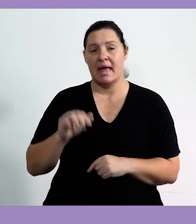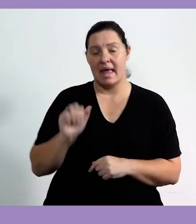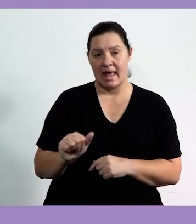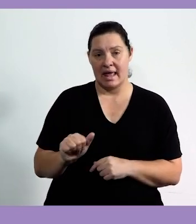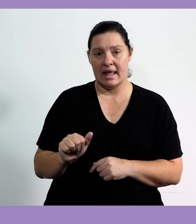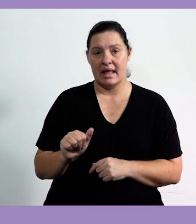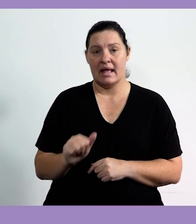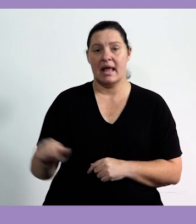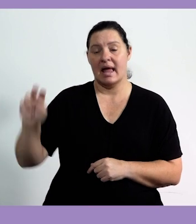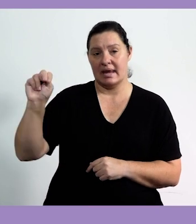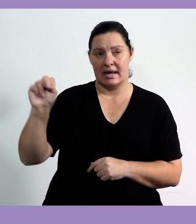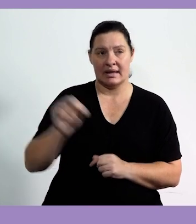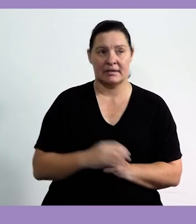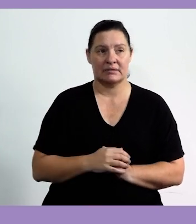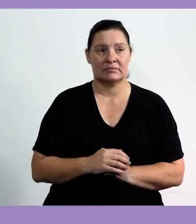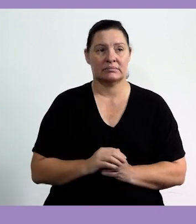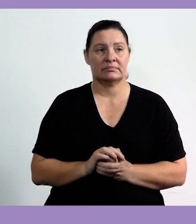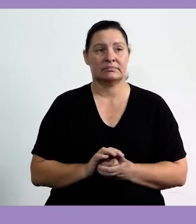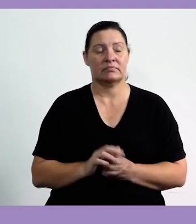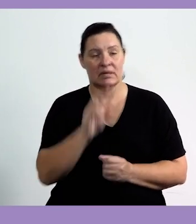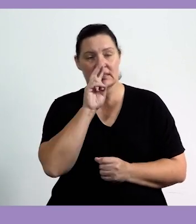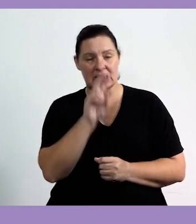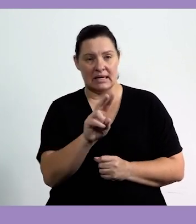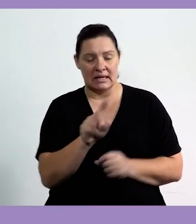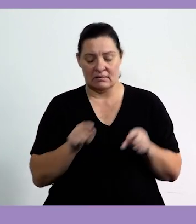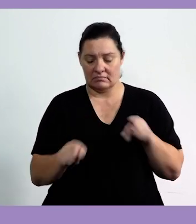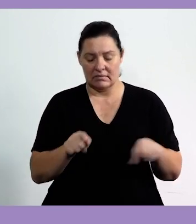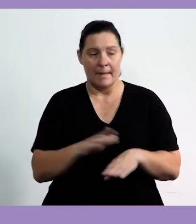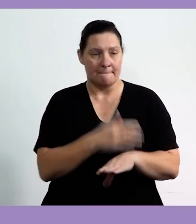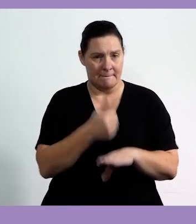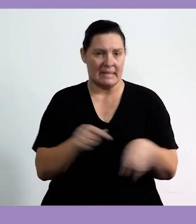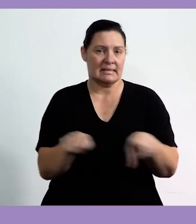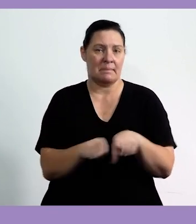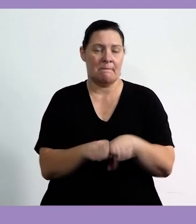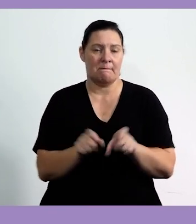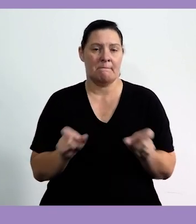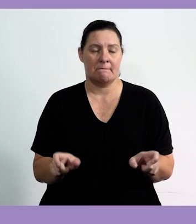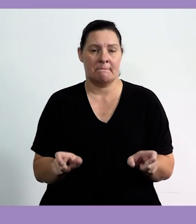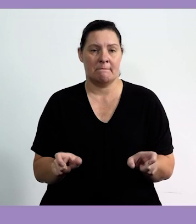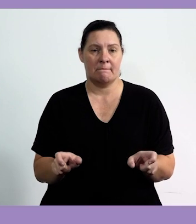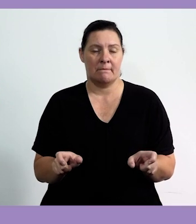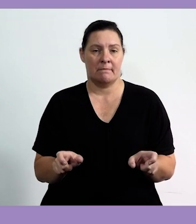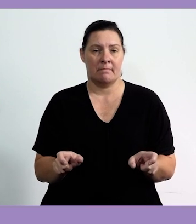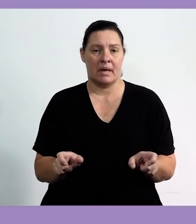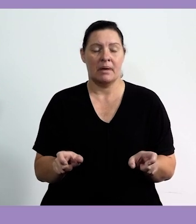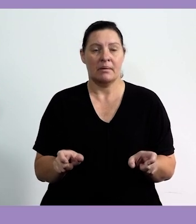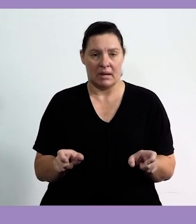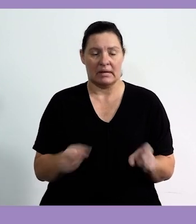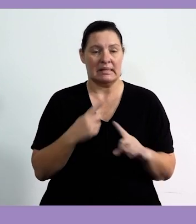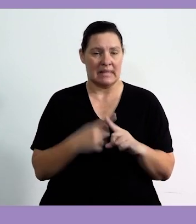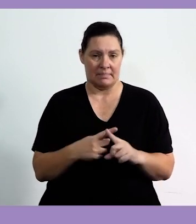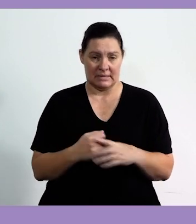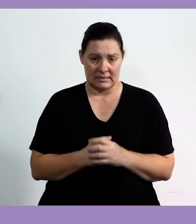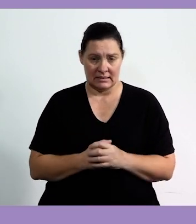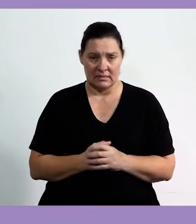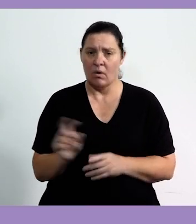by a to the exponent n. So we can see that they have the same base and they are being